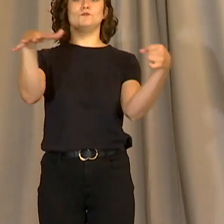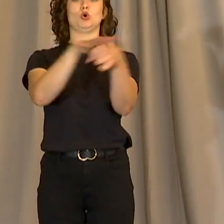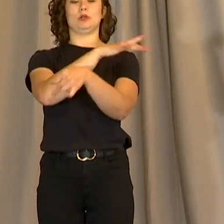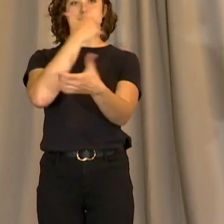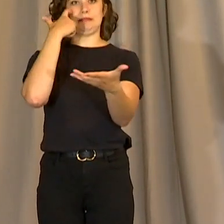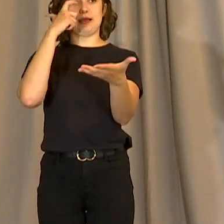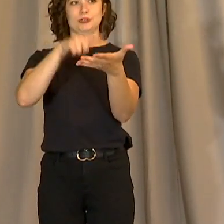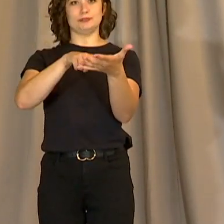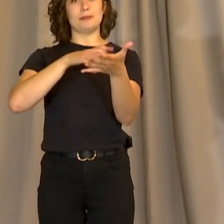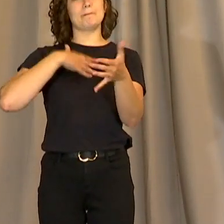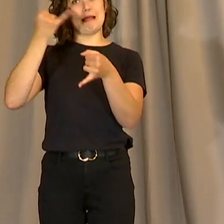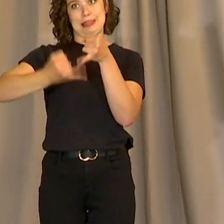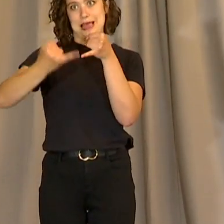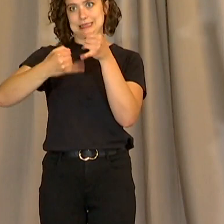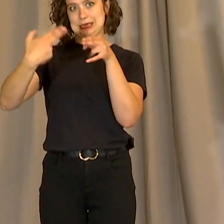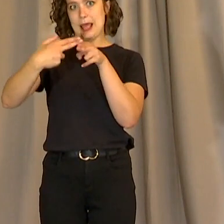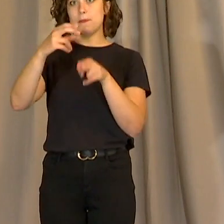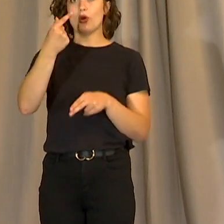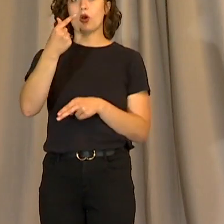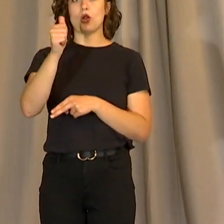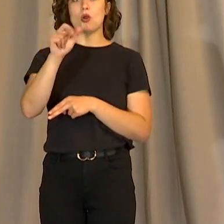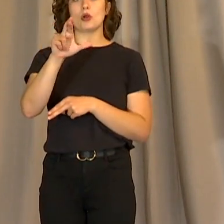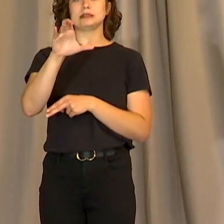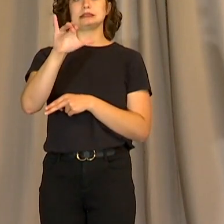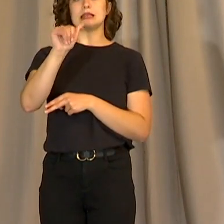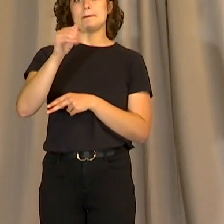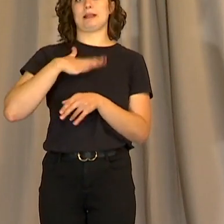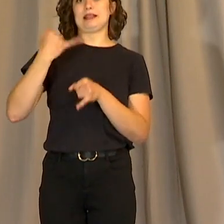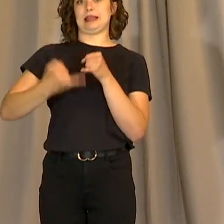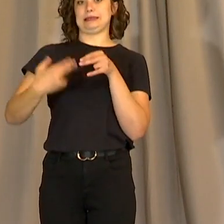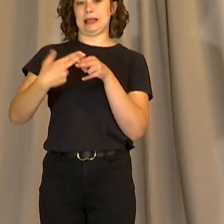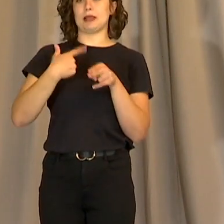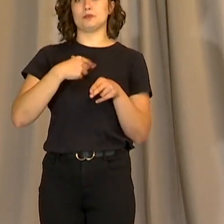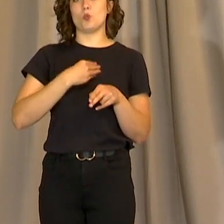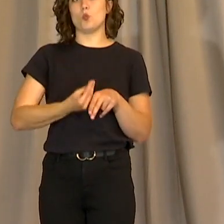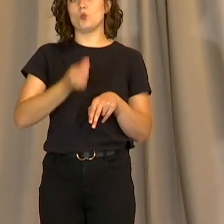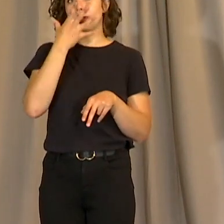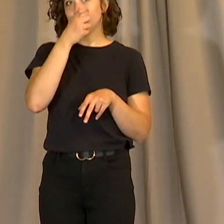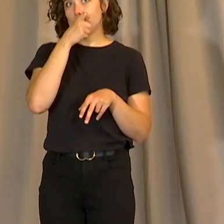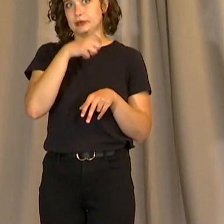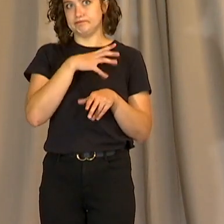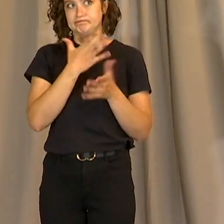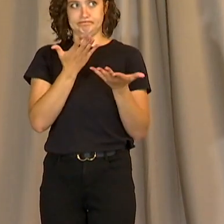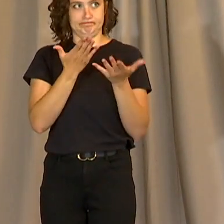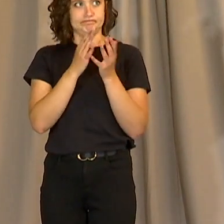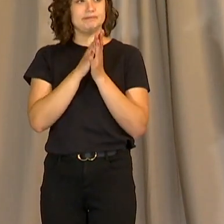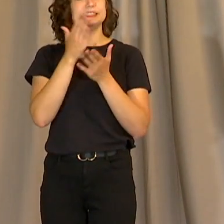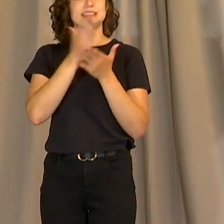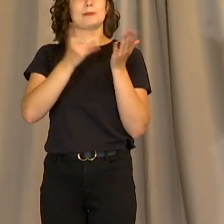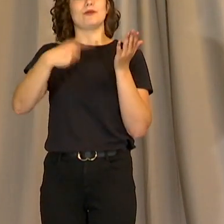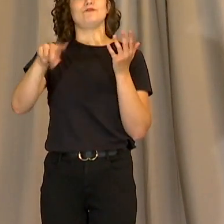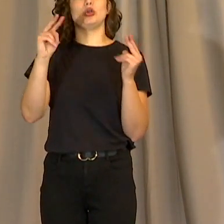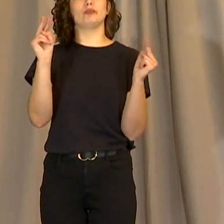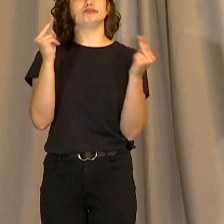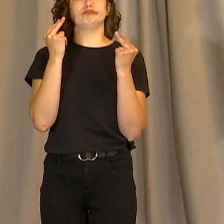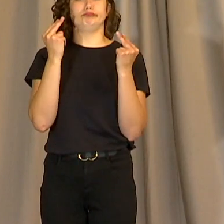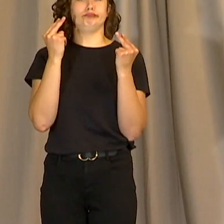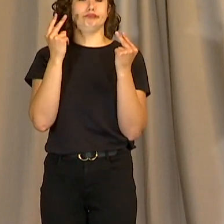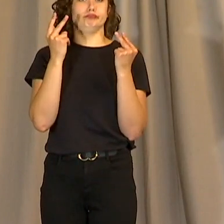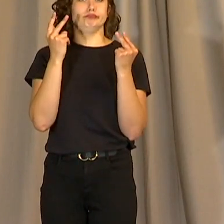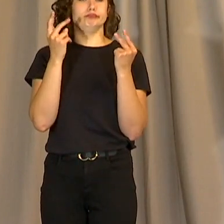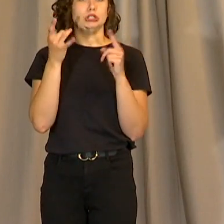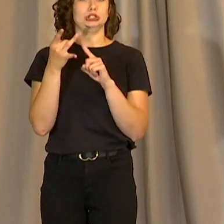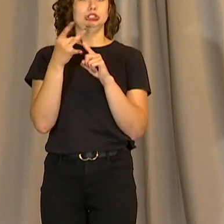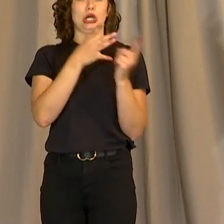My last name is Garcia. That is my married name. I am a white woman. Some of you may go, duh, of course you are. Some people don't